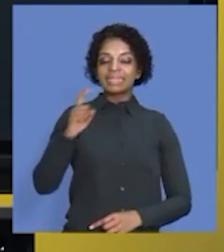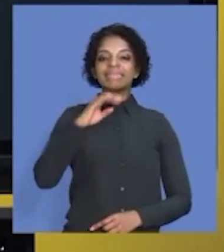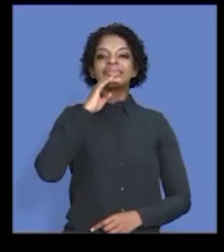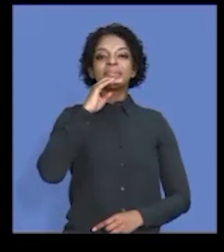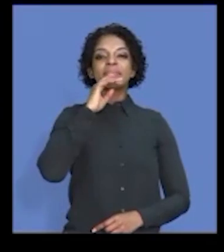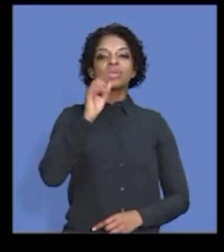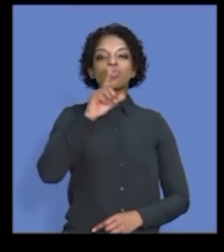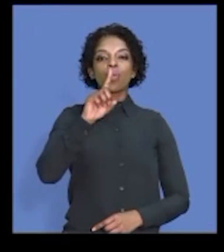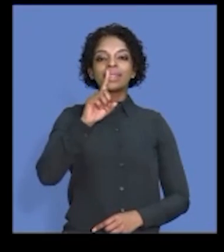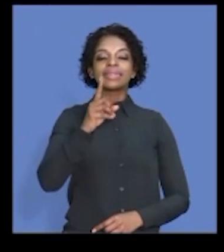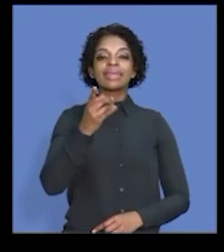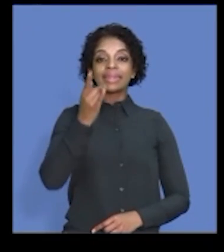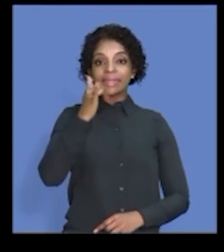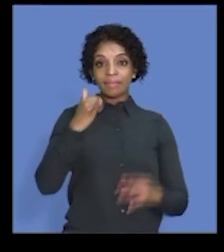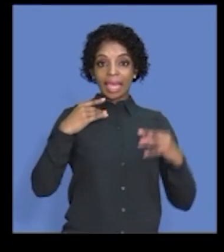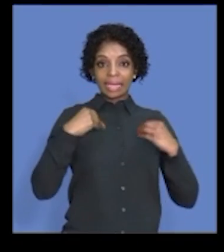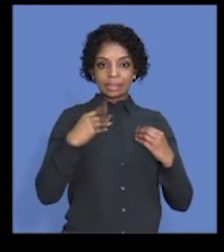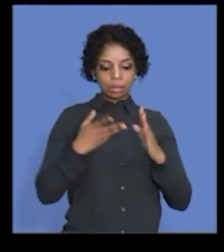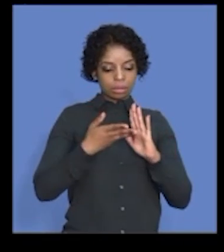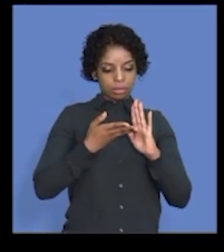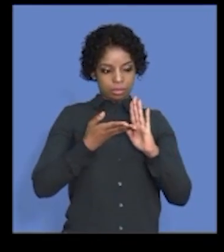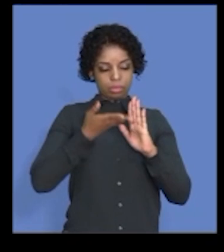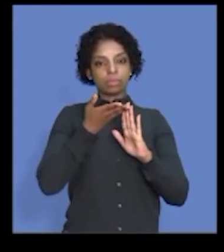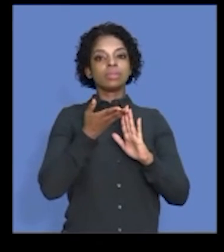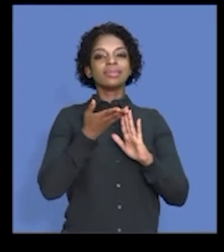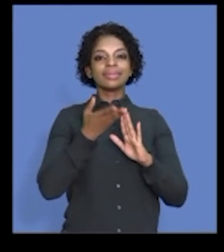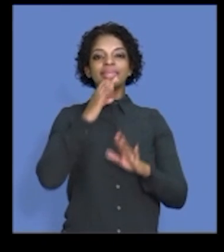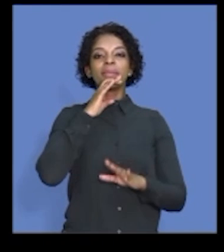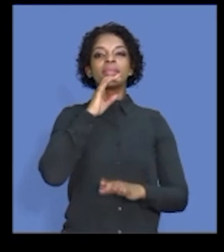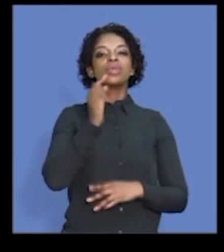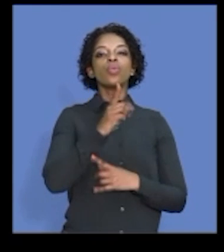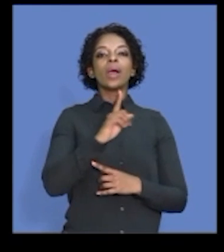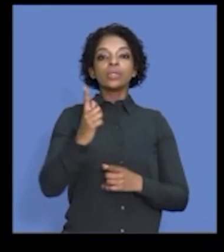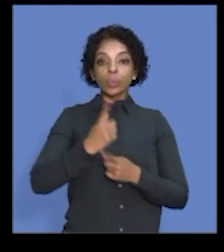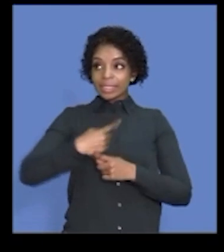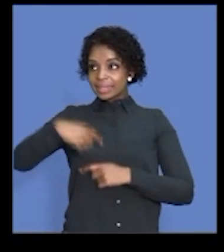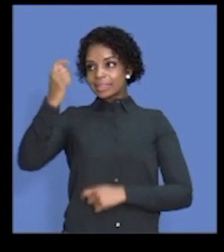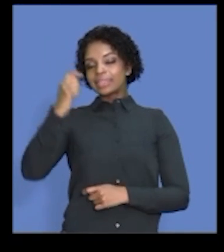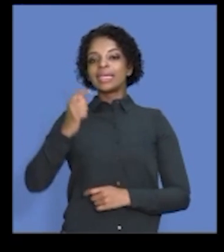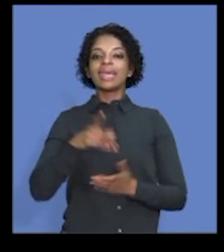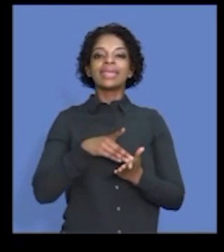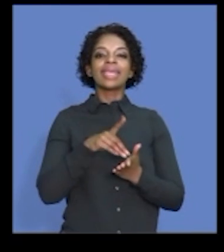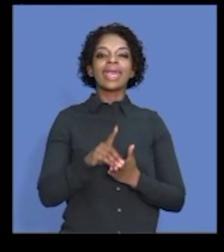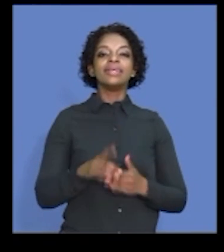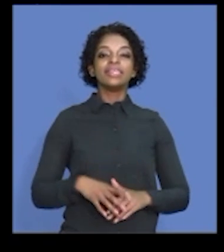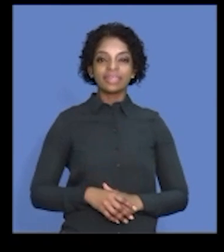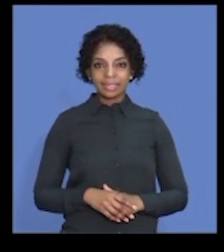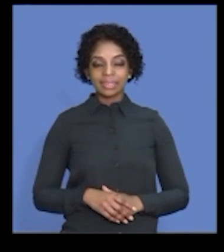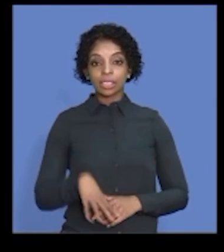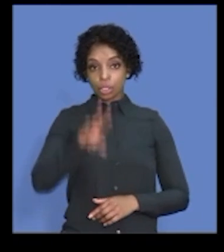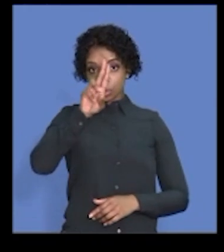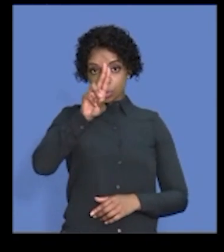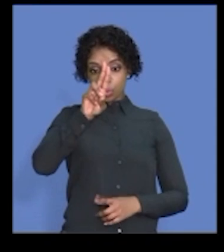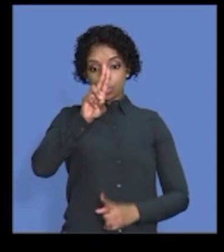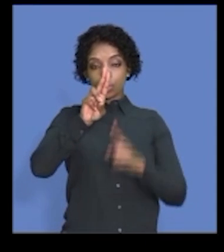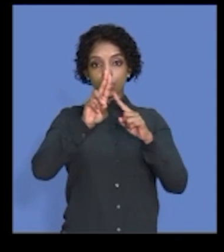important. When an asset increases in value, we are utilizing cash. The U tells you that that figure has to